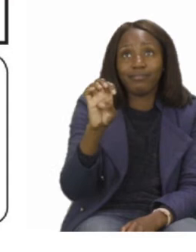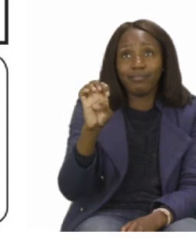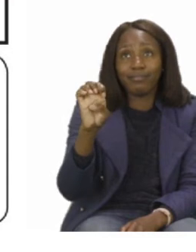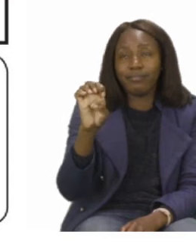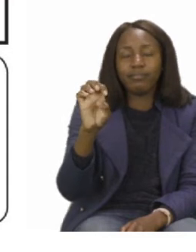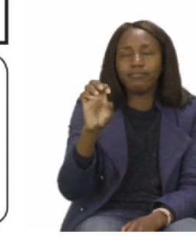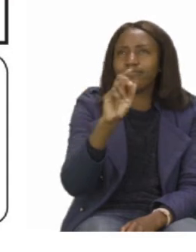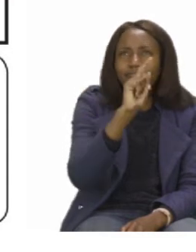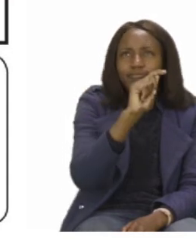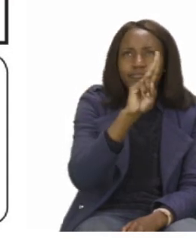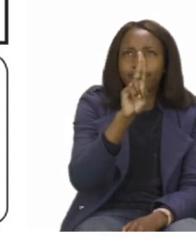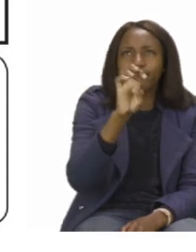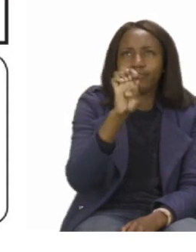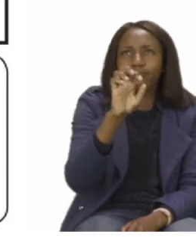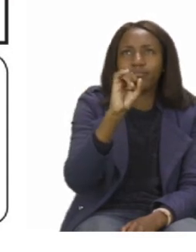is